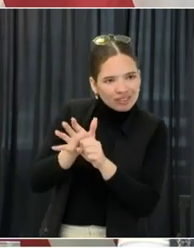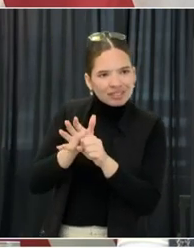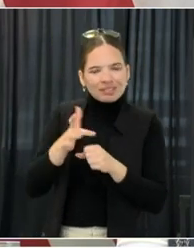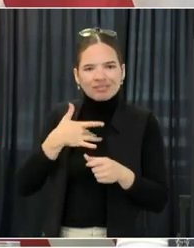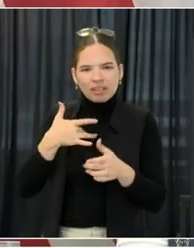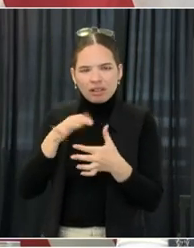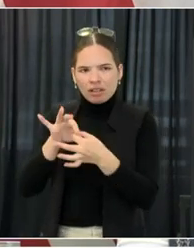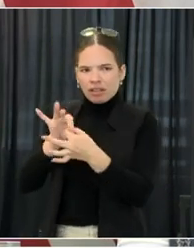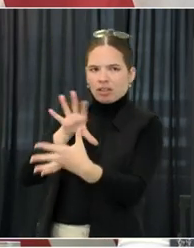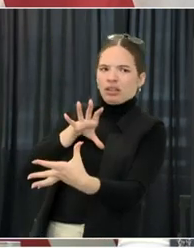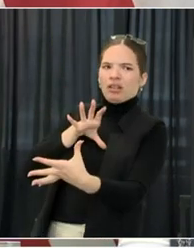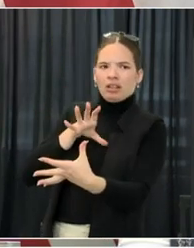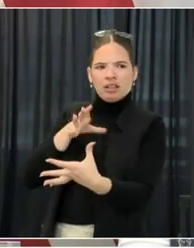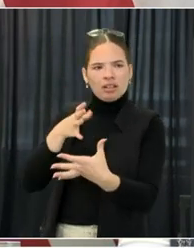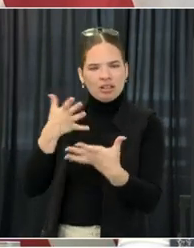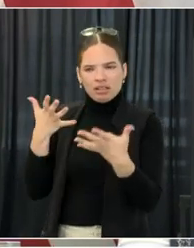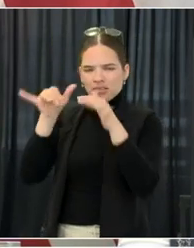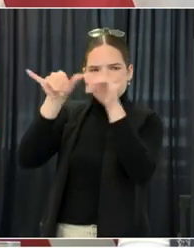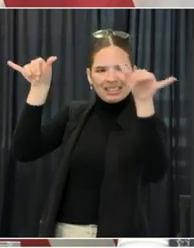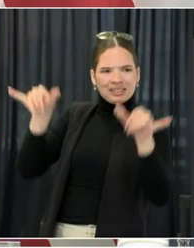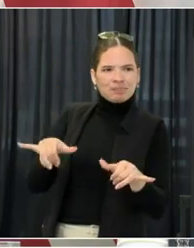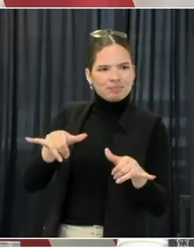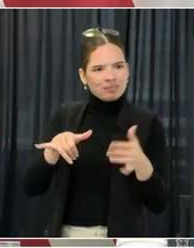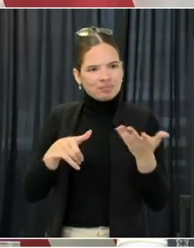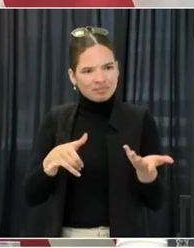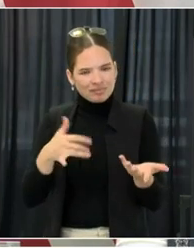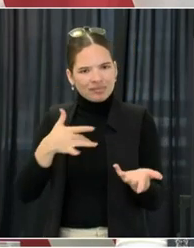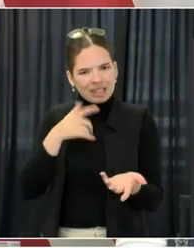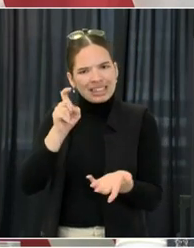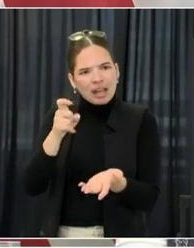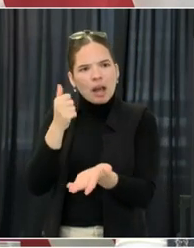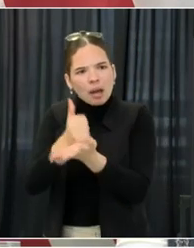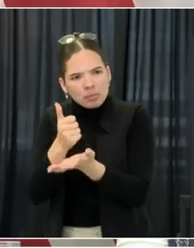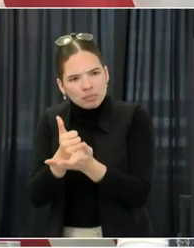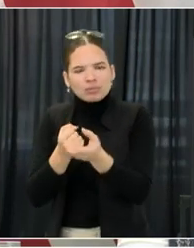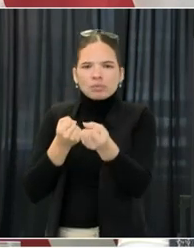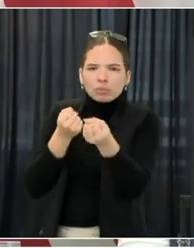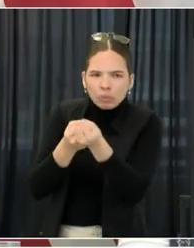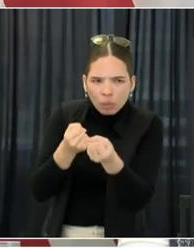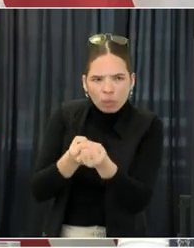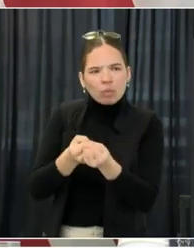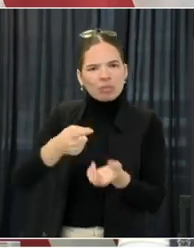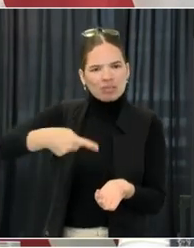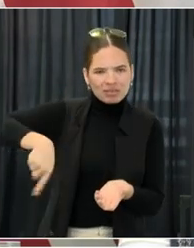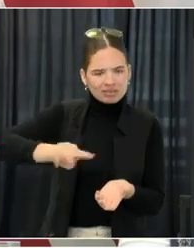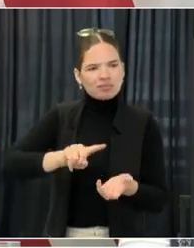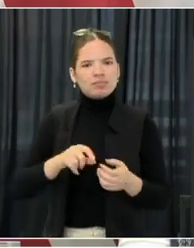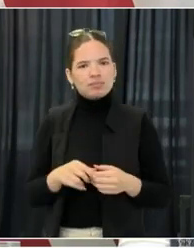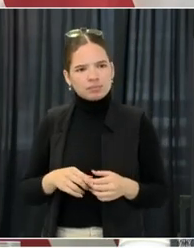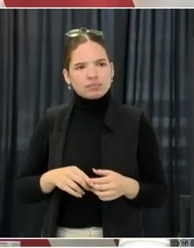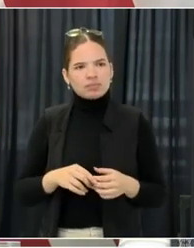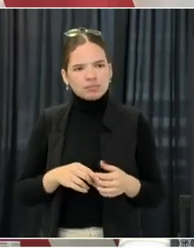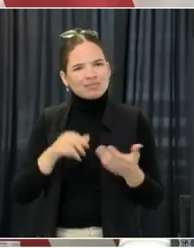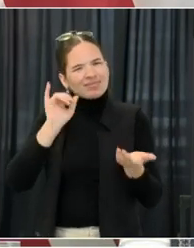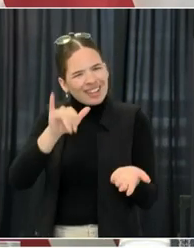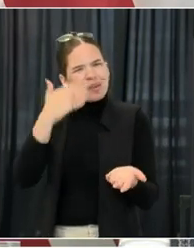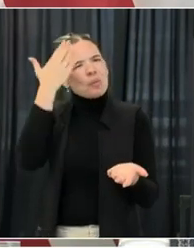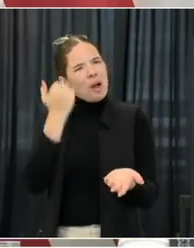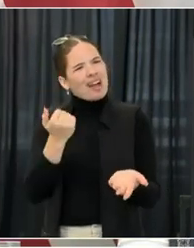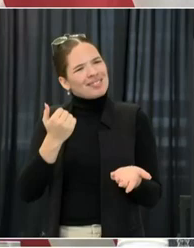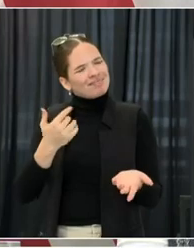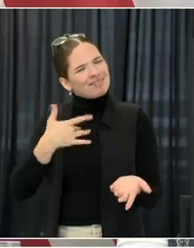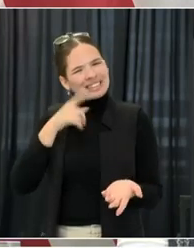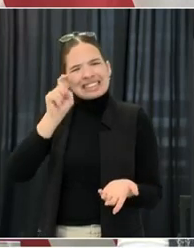systems that have kept them safe. And so that's why we're very, very focused on making sure our government